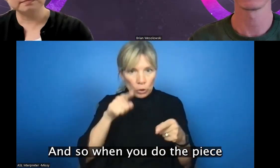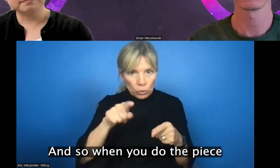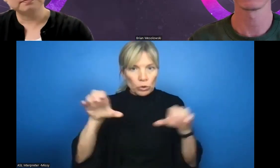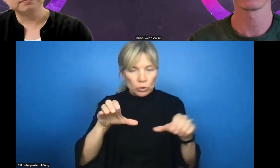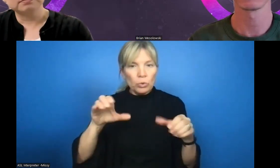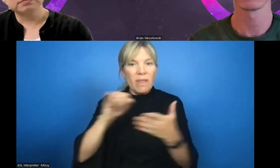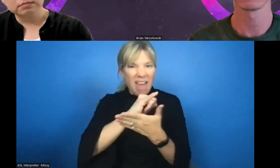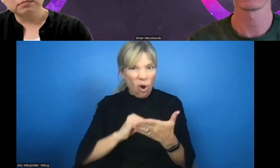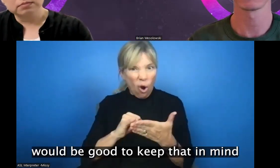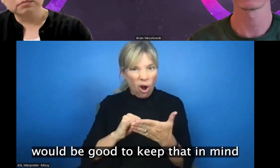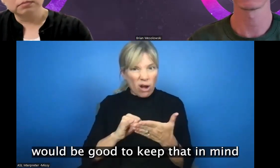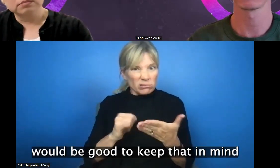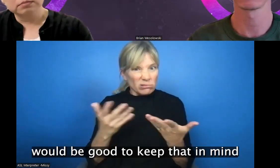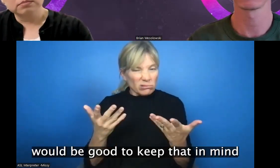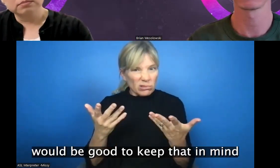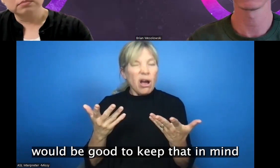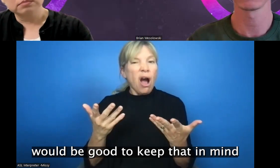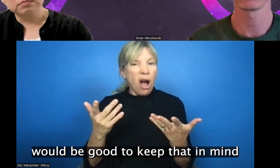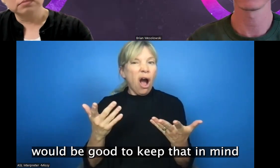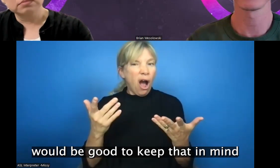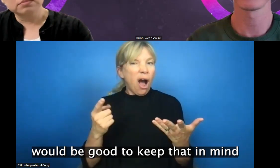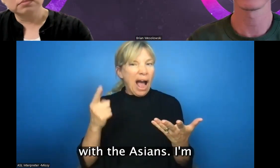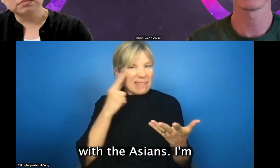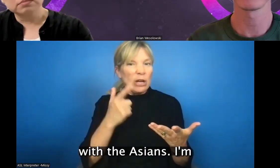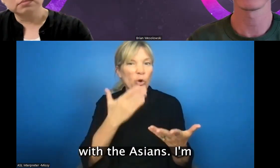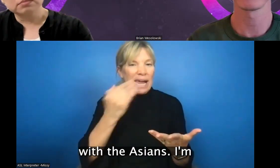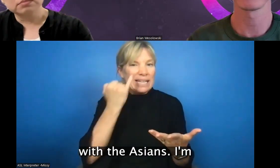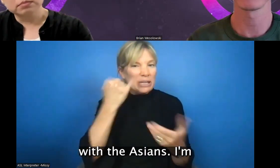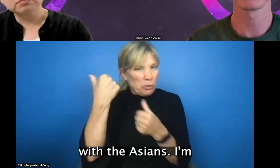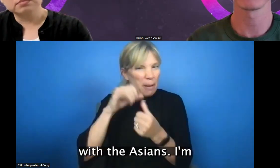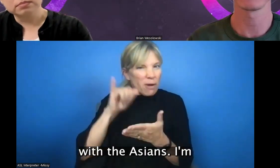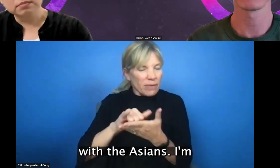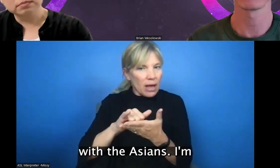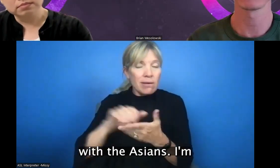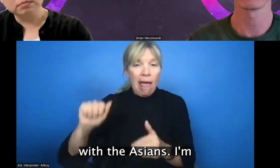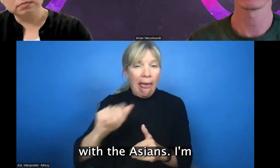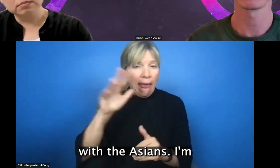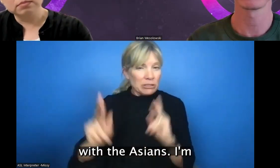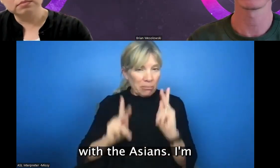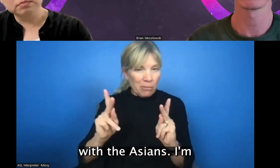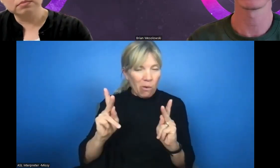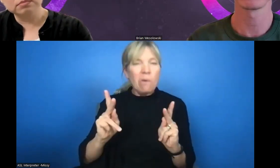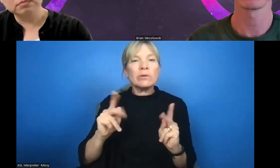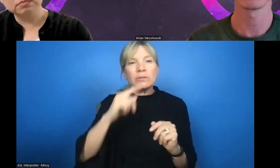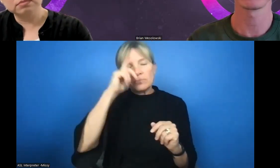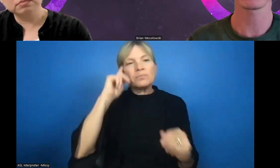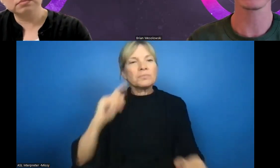art piece, would be good to keep that in mind. The Asians, I